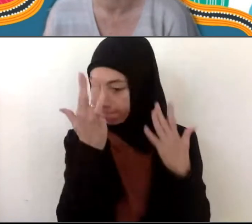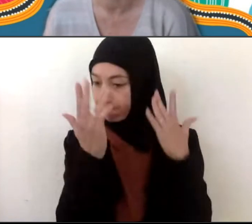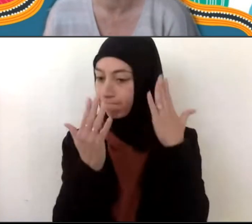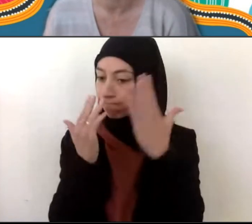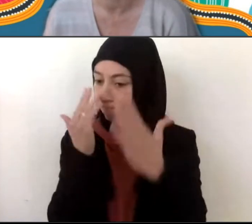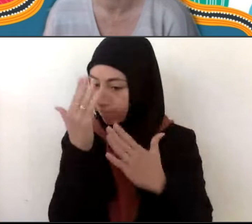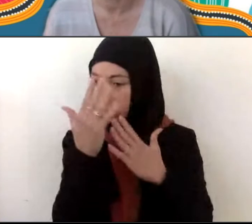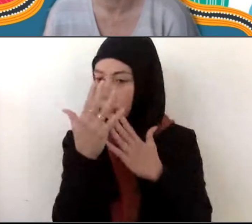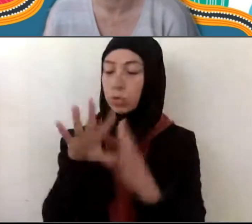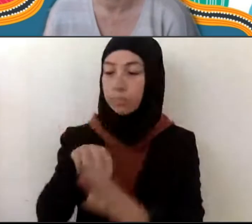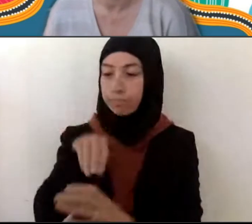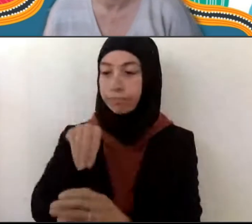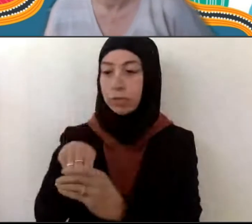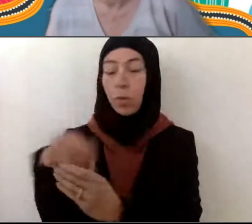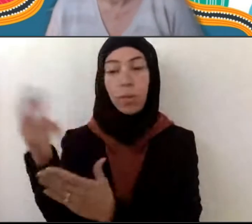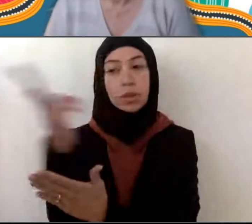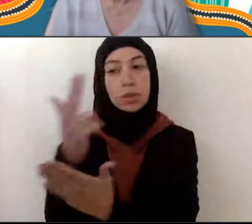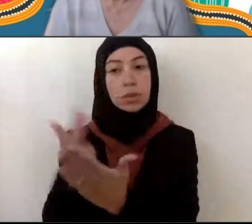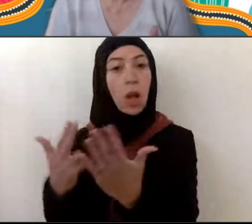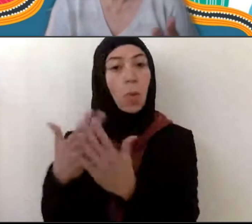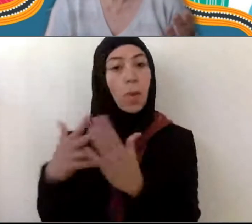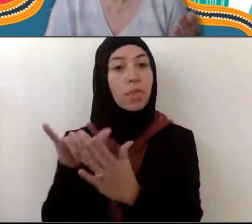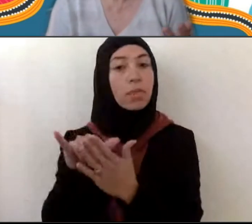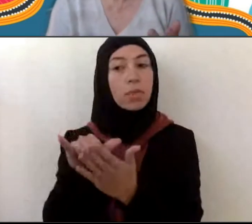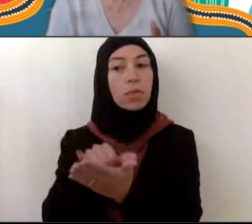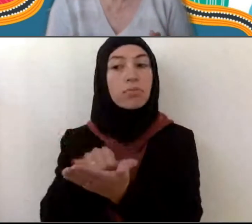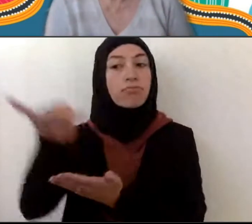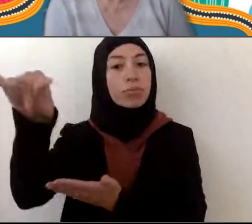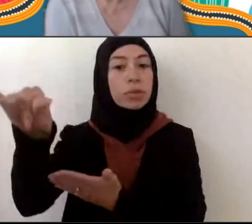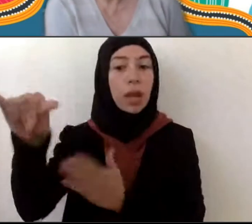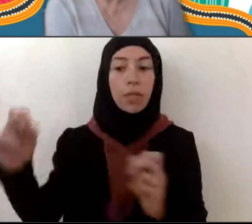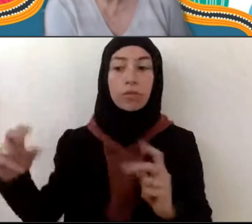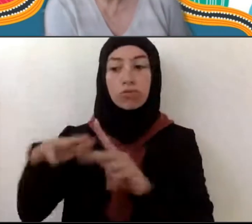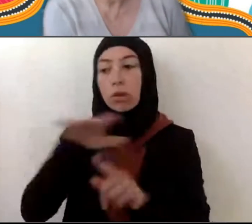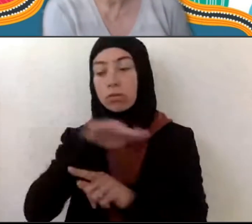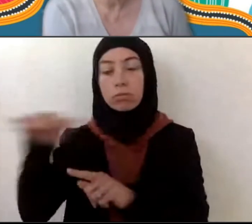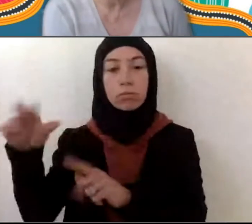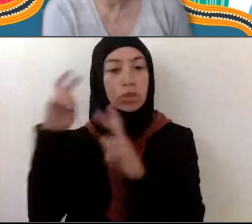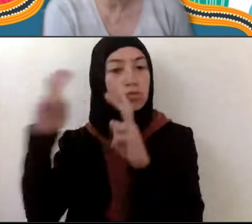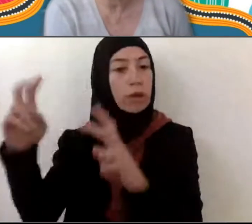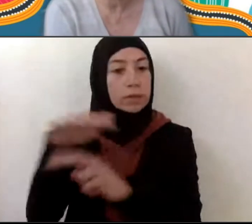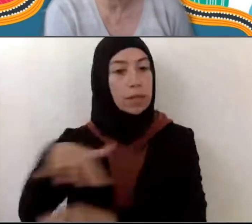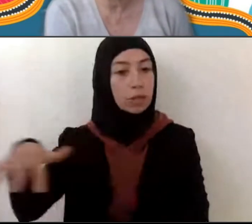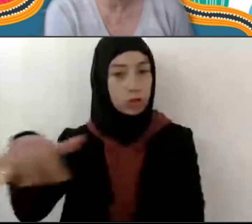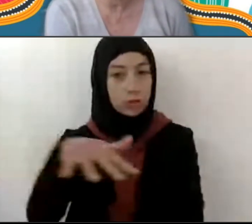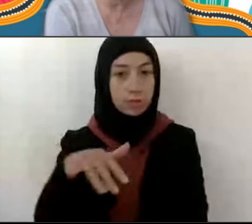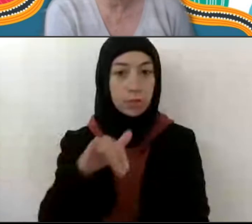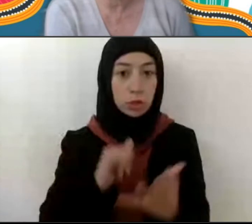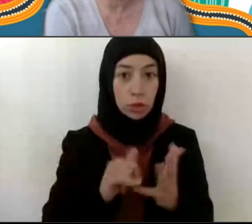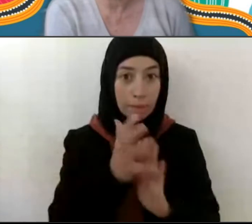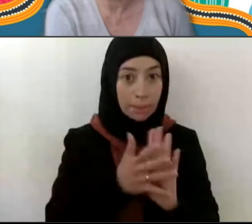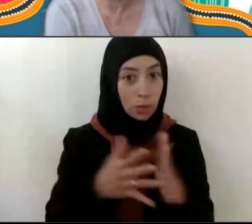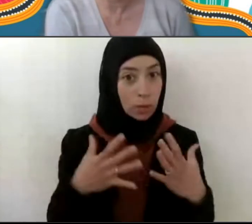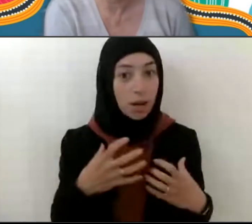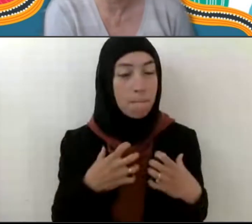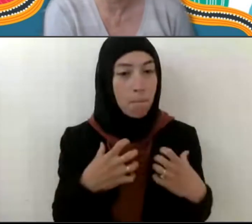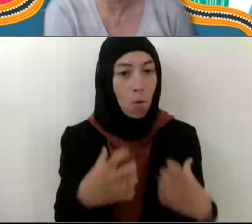station design and delivery process. So a good place to start, I would think, would be a further discussion about the